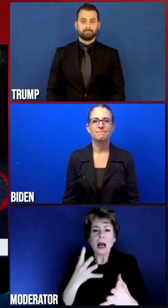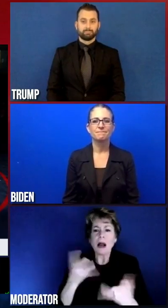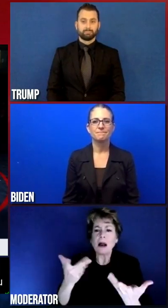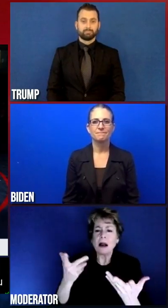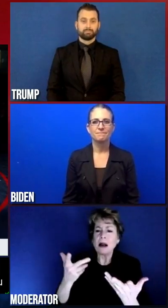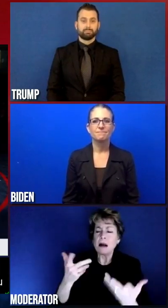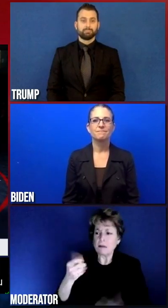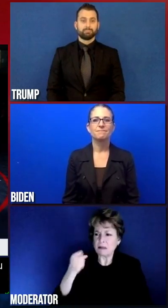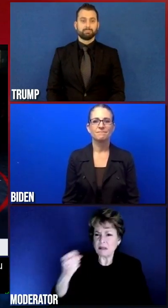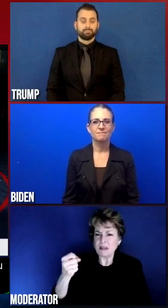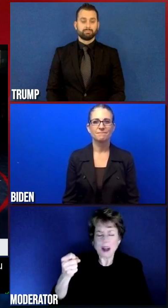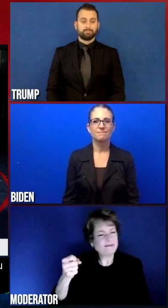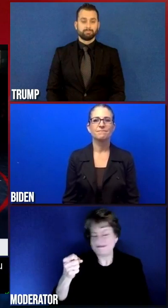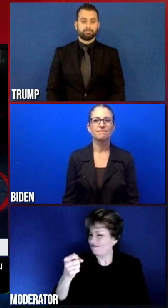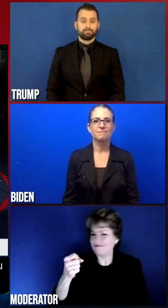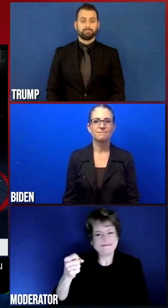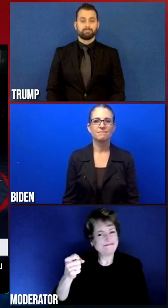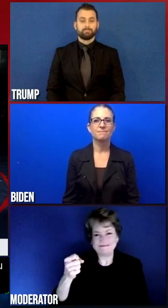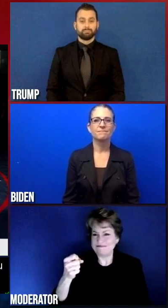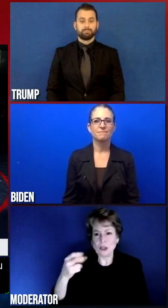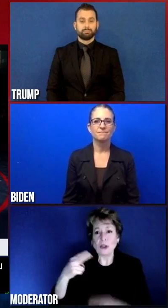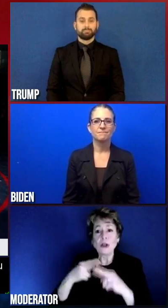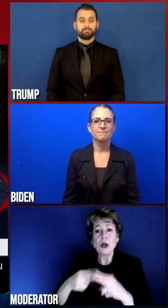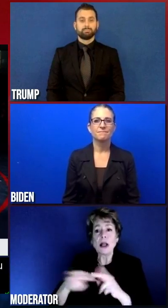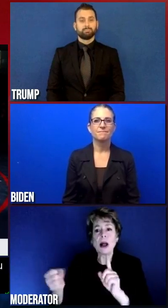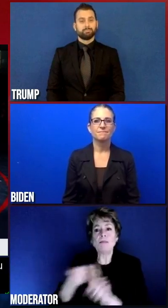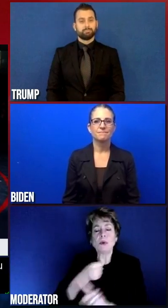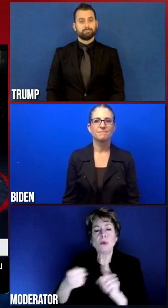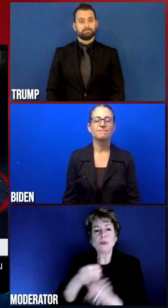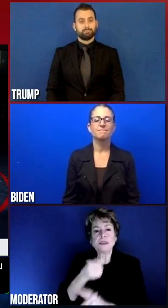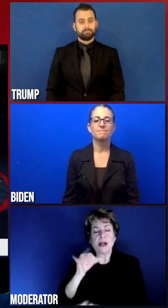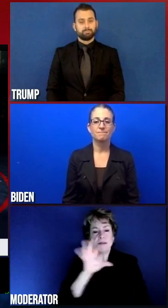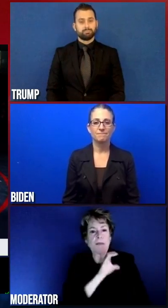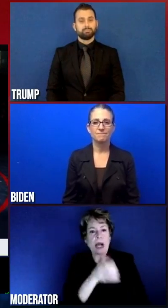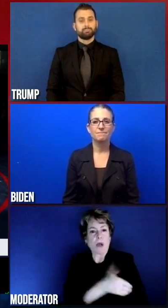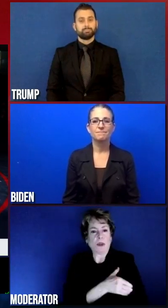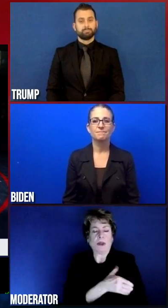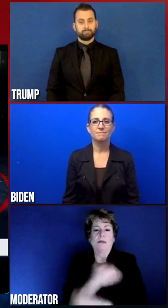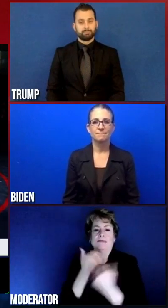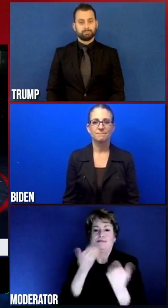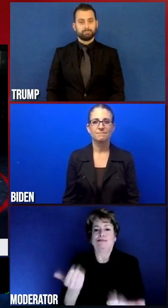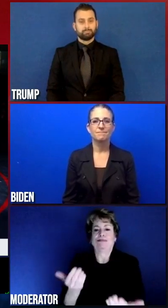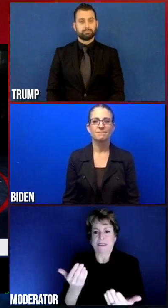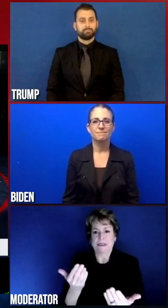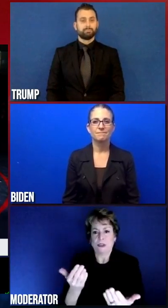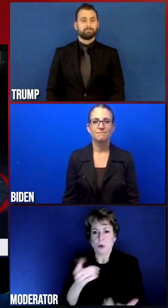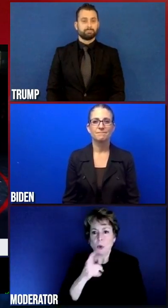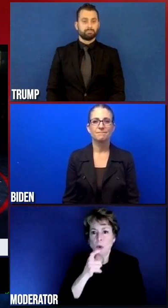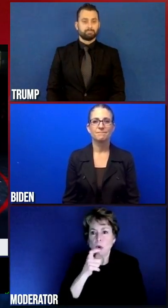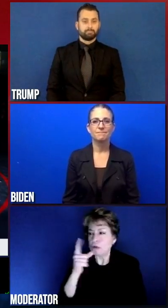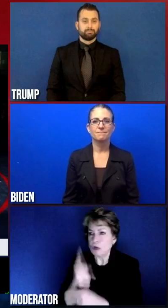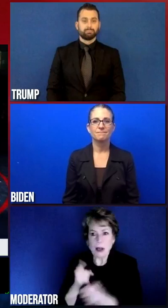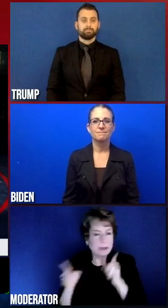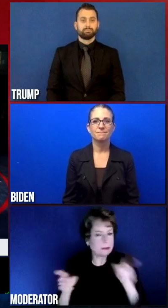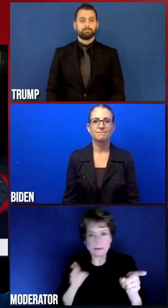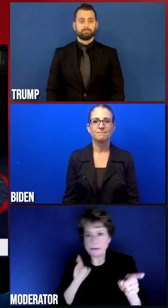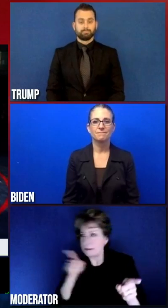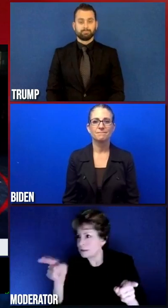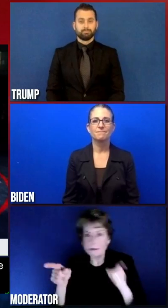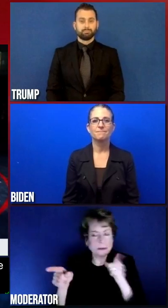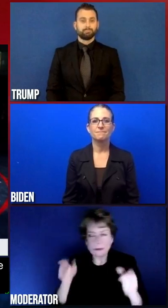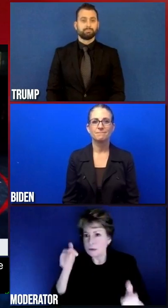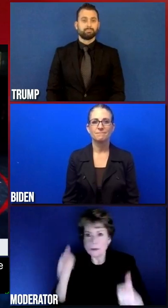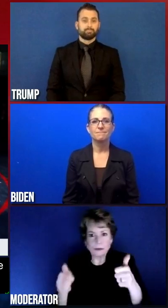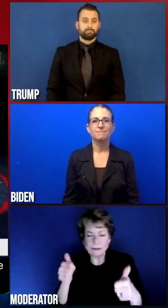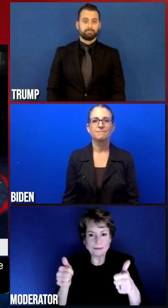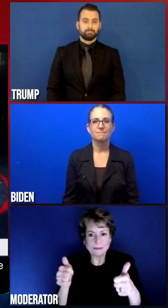question to both of you tonight, why are you right in the argument you make, and your opponent wrong? And where do